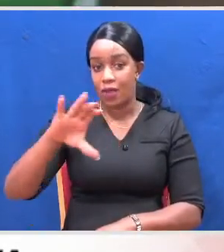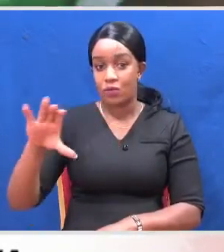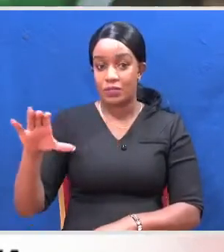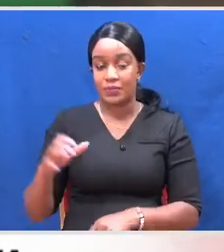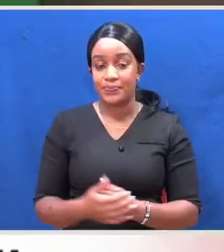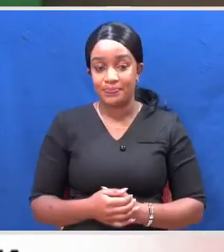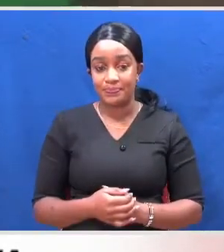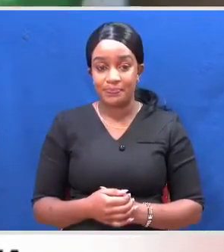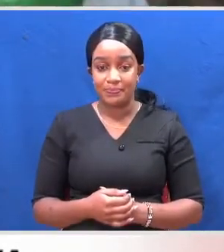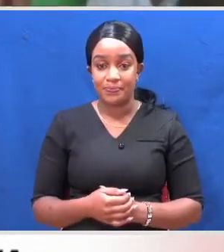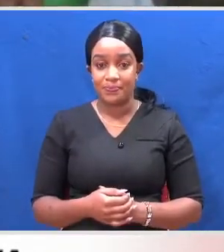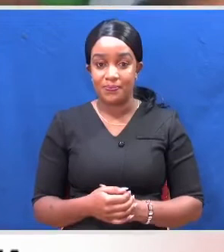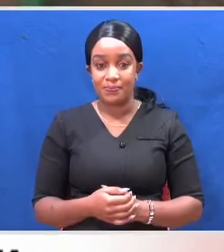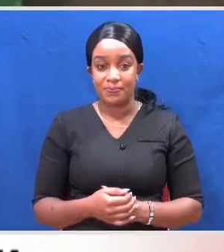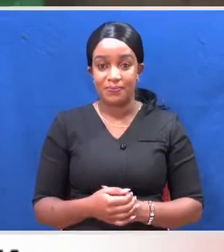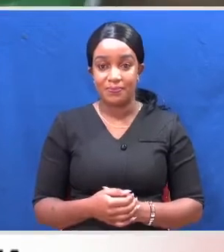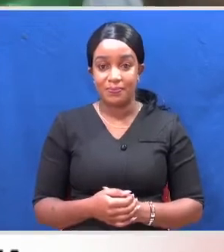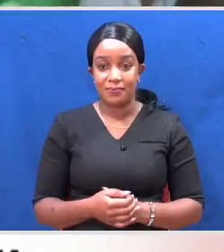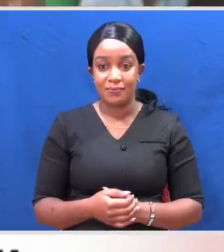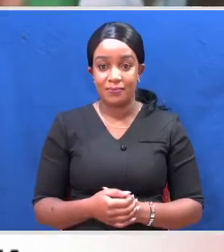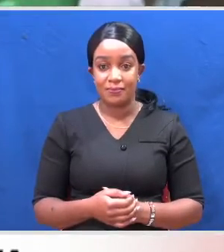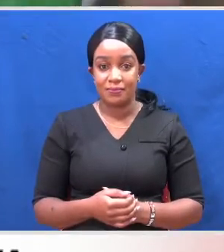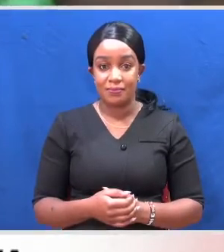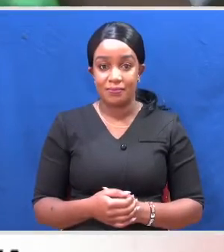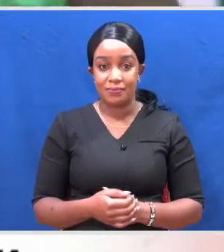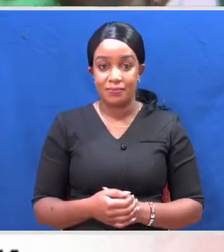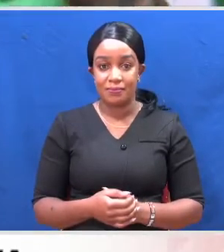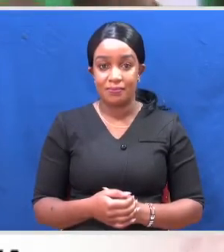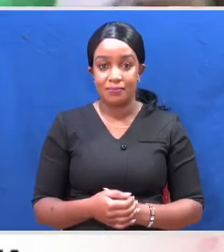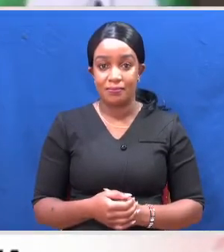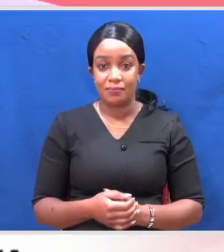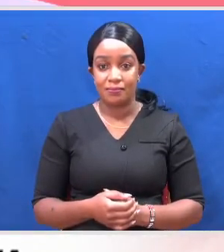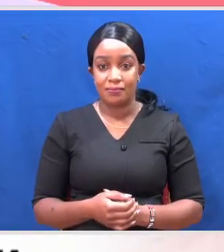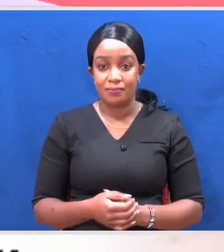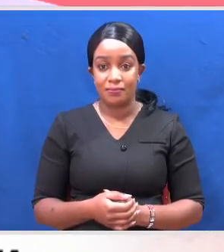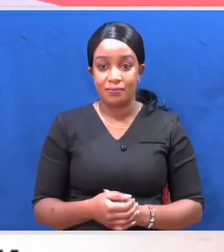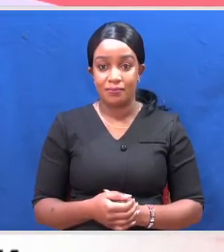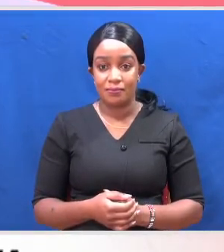47, mimi ni Mike Kagongo. Majimbo!